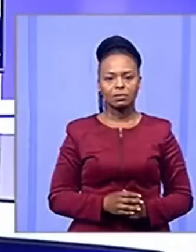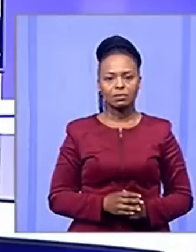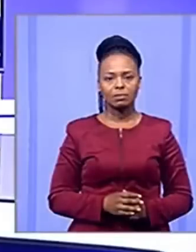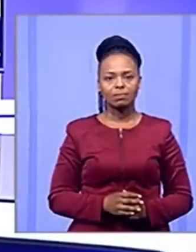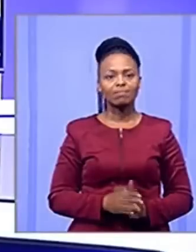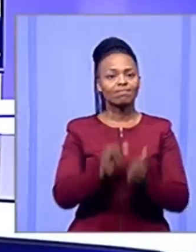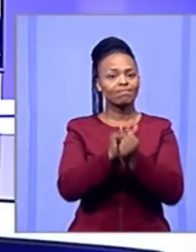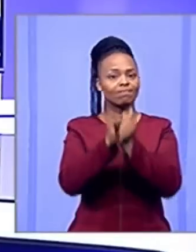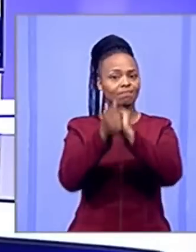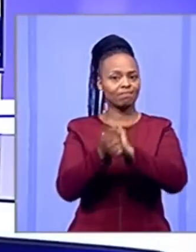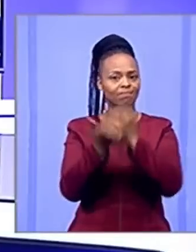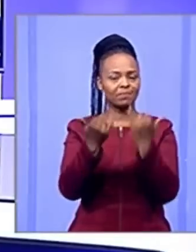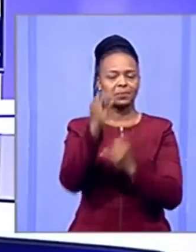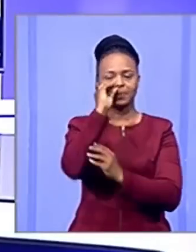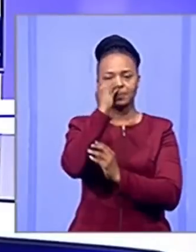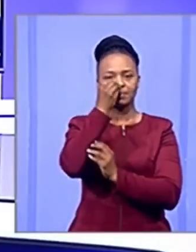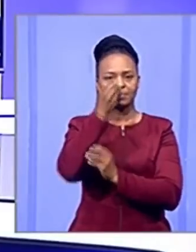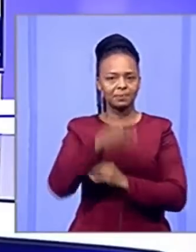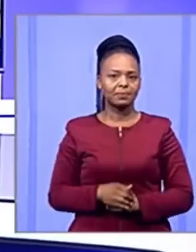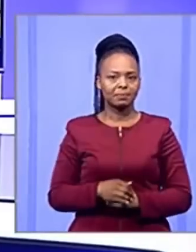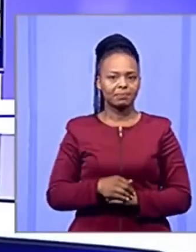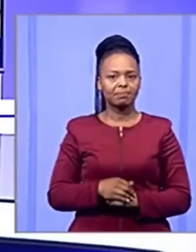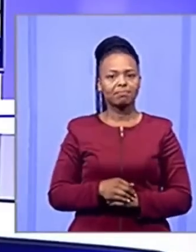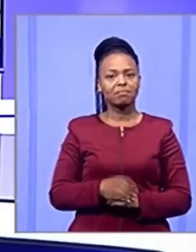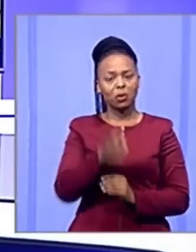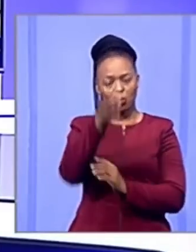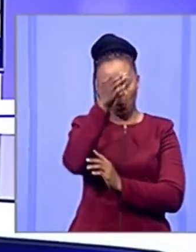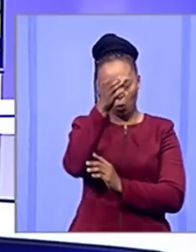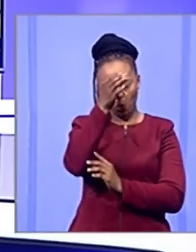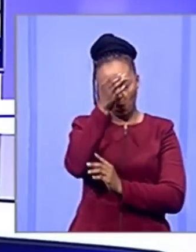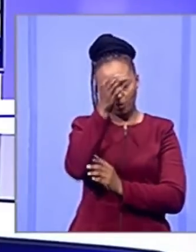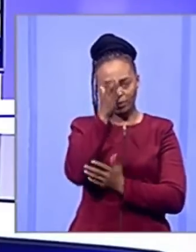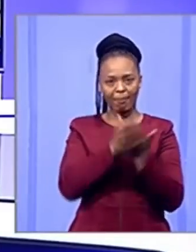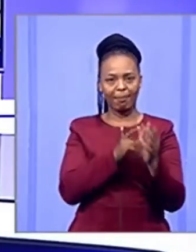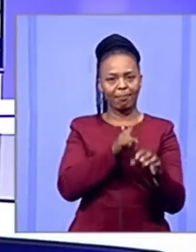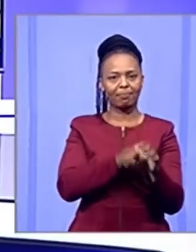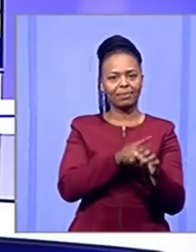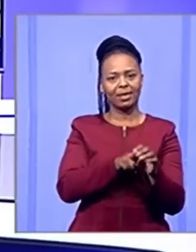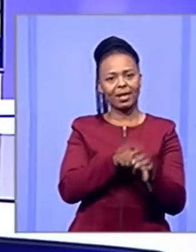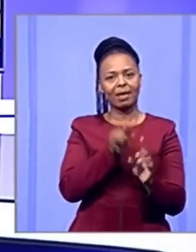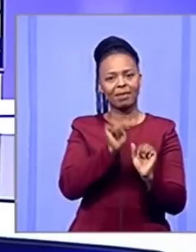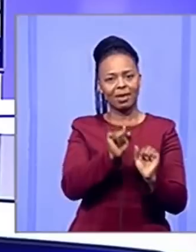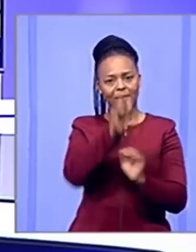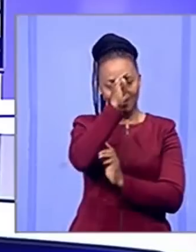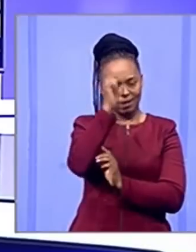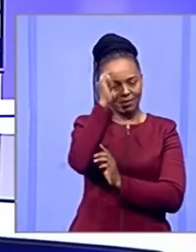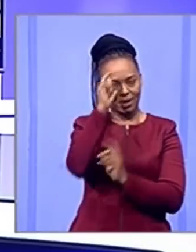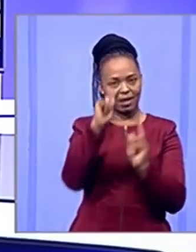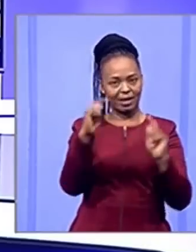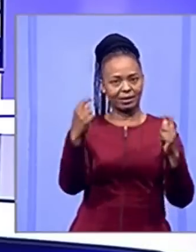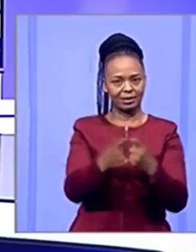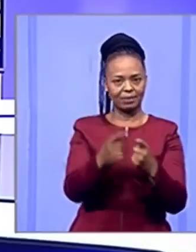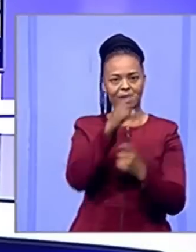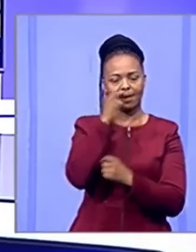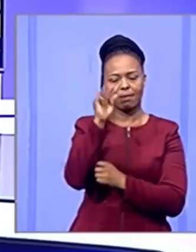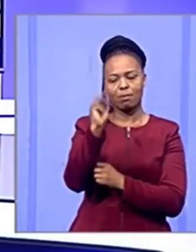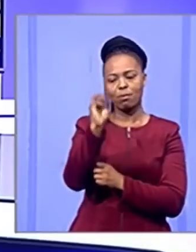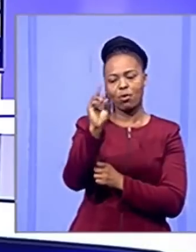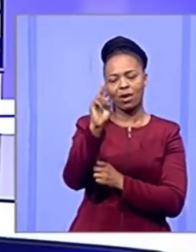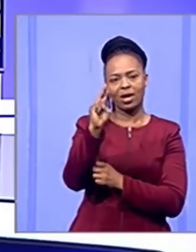Tša dipapadi, mohlahli wa motšwa o swere wa Bafana Morena Ramorobedi o re o thabišwa